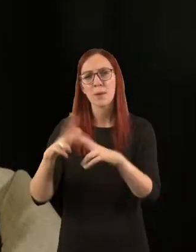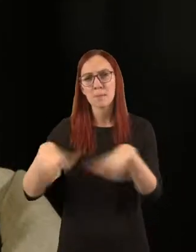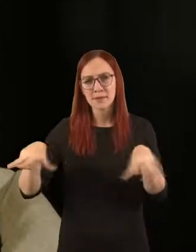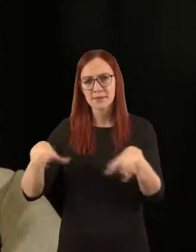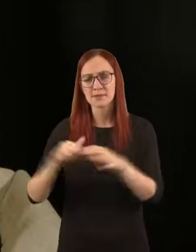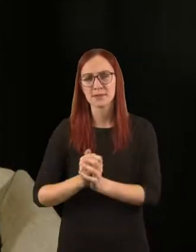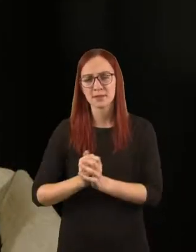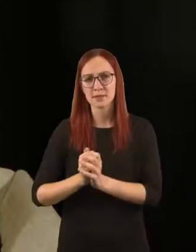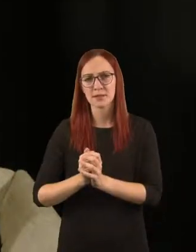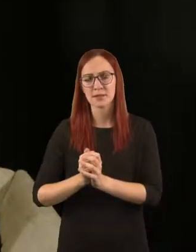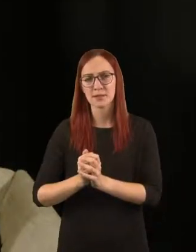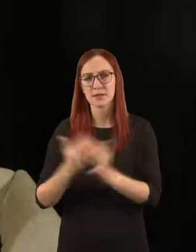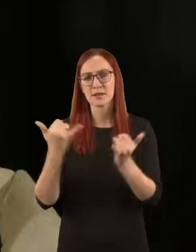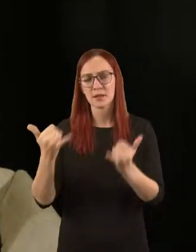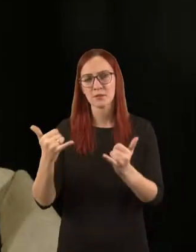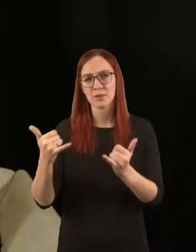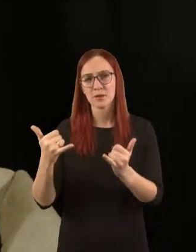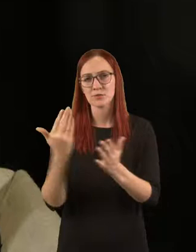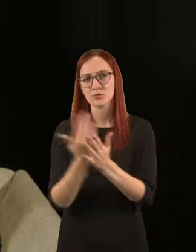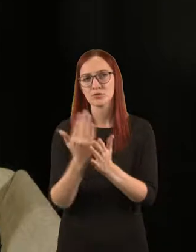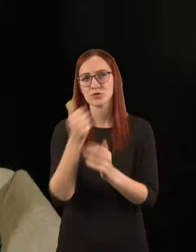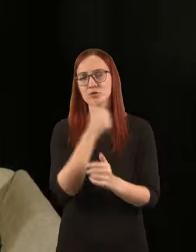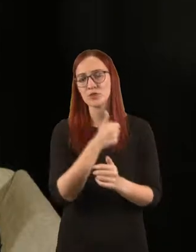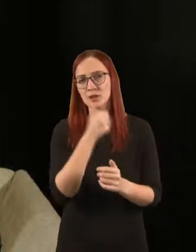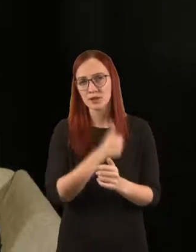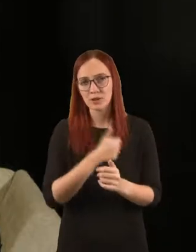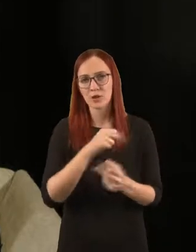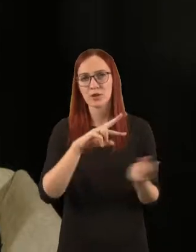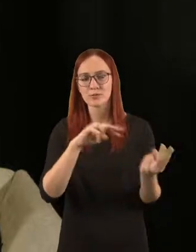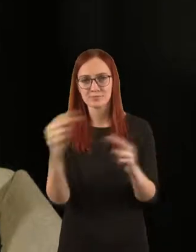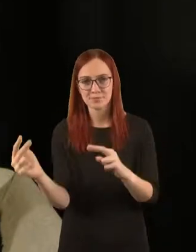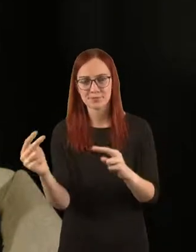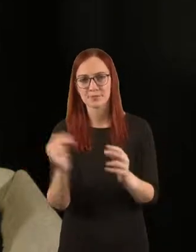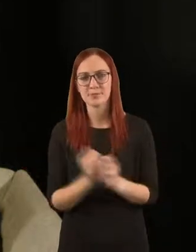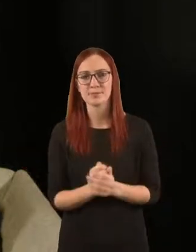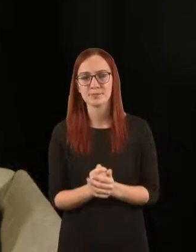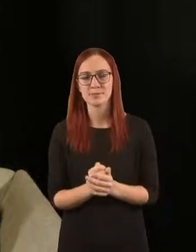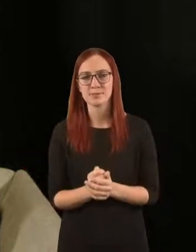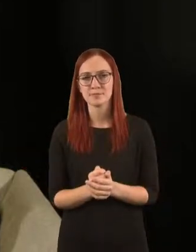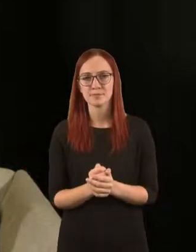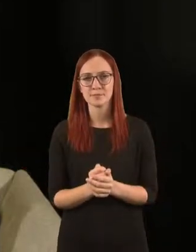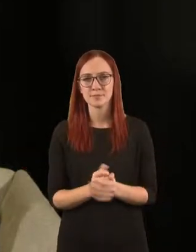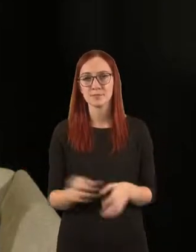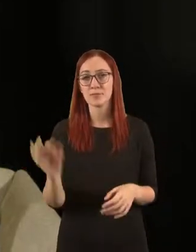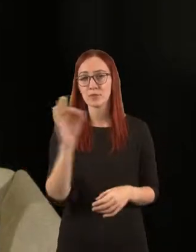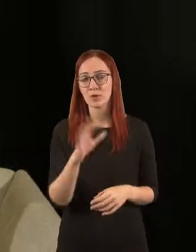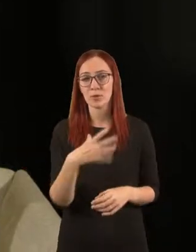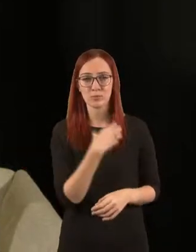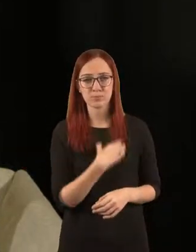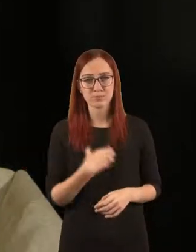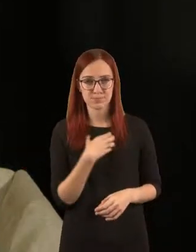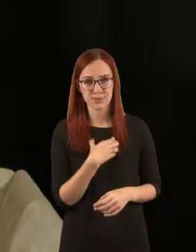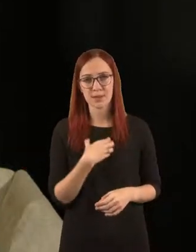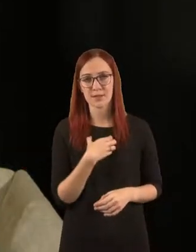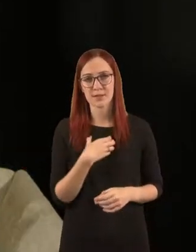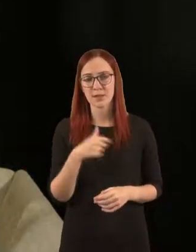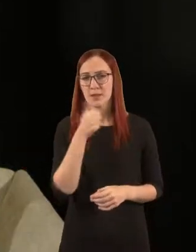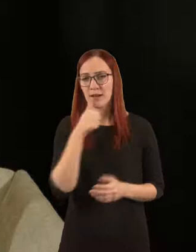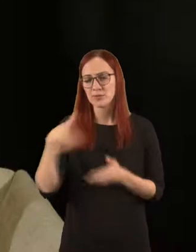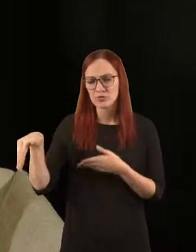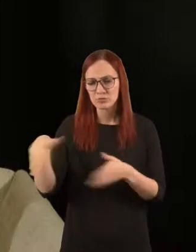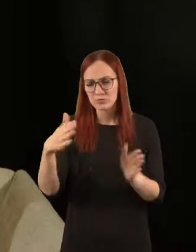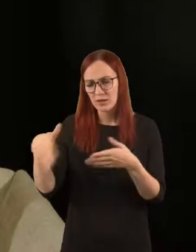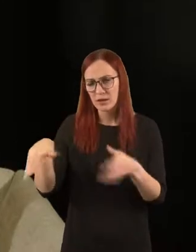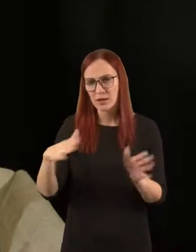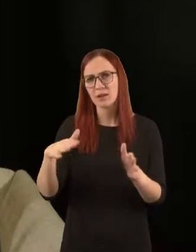the transport sector, I can say that the Ministry of Transport, that is responsible for the